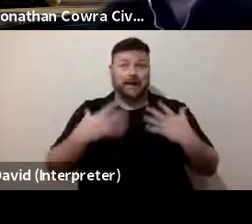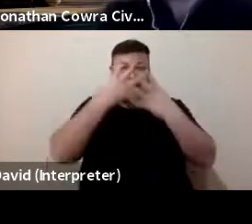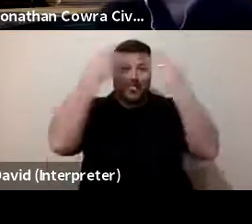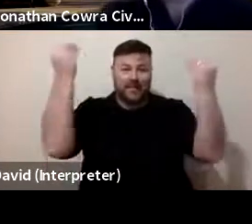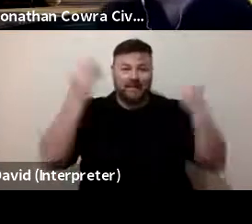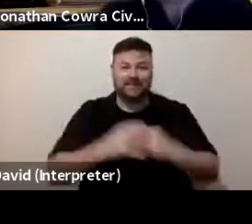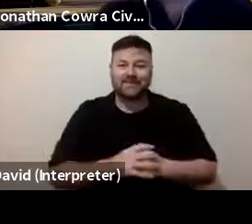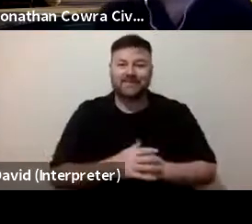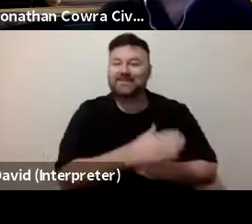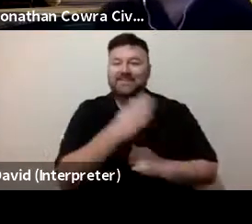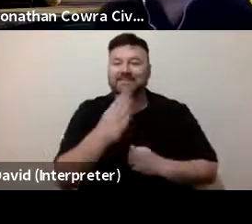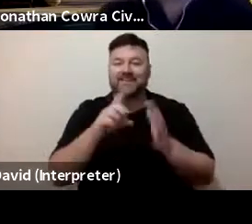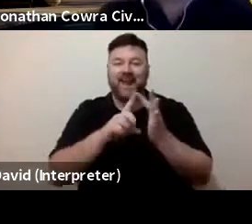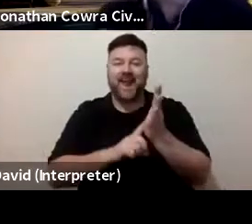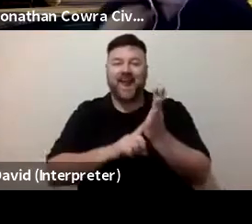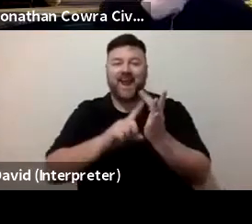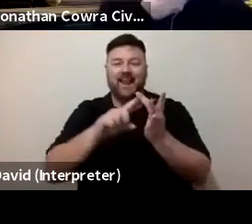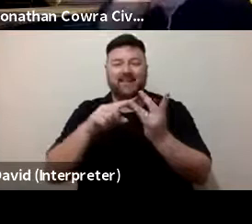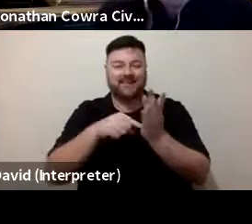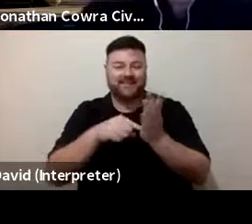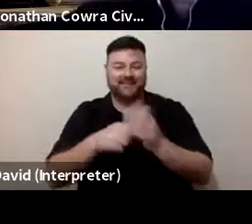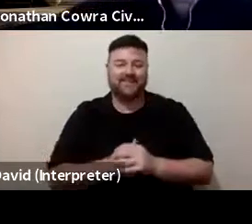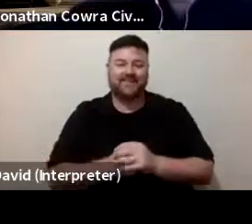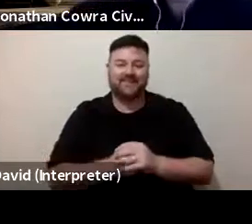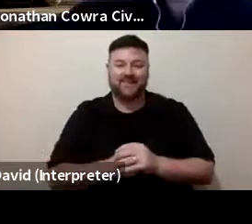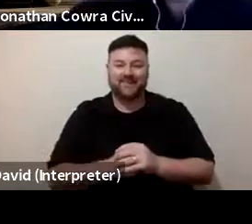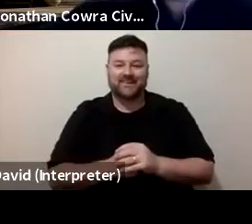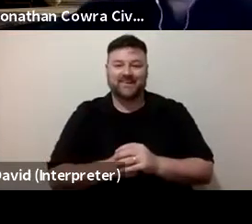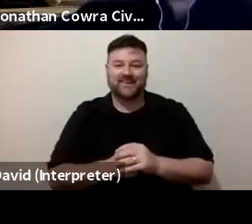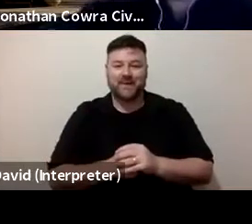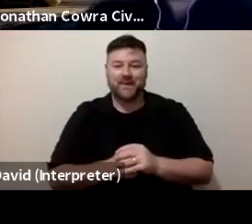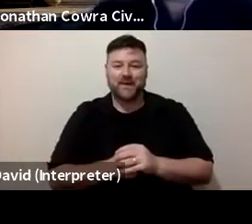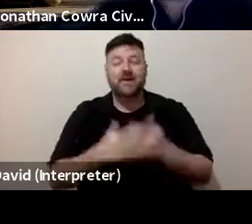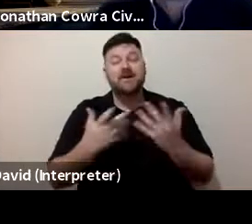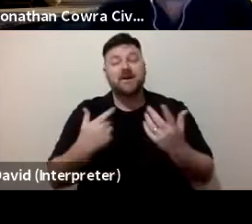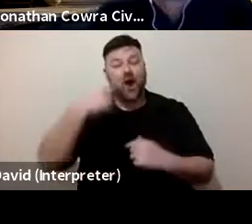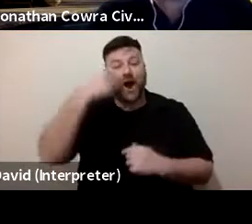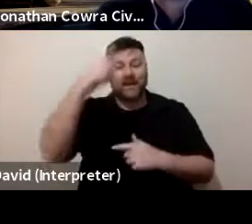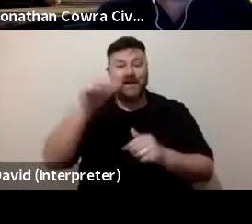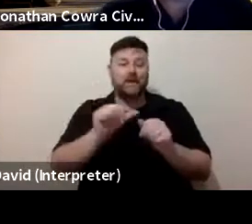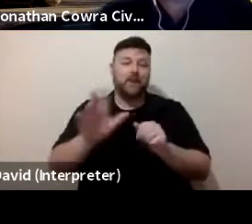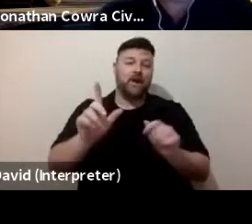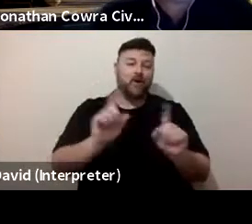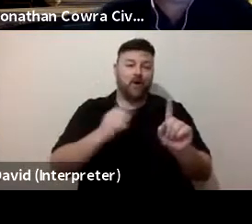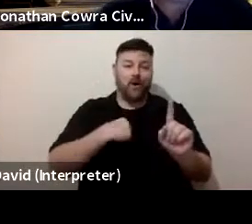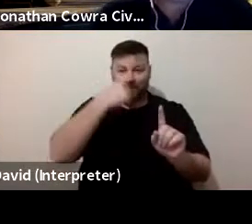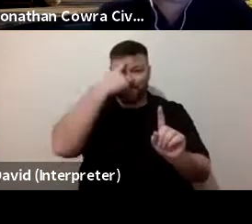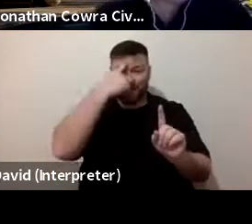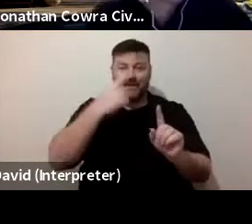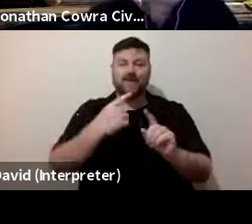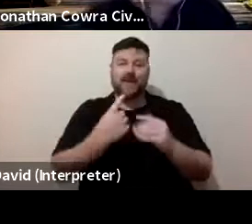Elliot, Elliot will have one. I think one of the best things that I personally think has come out of it is